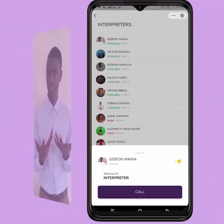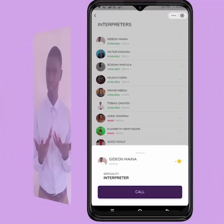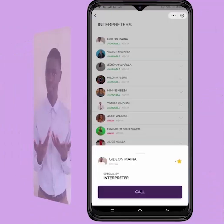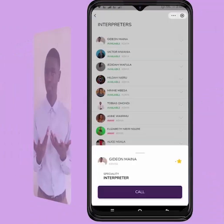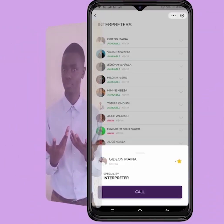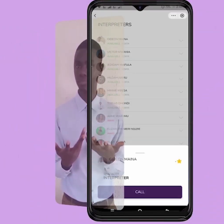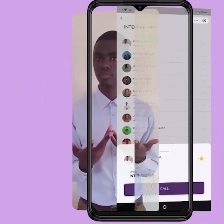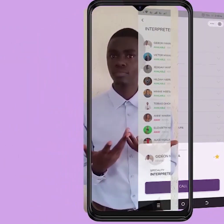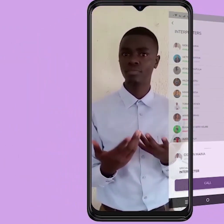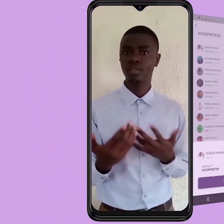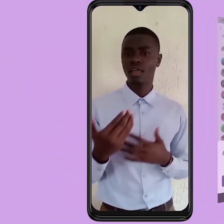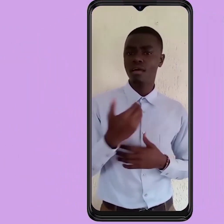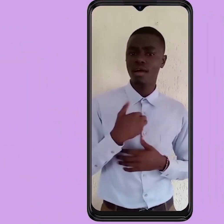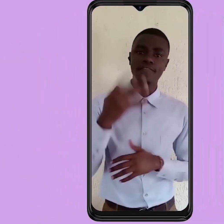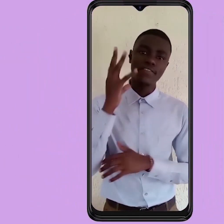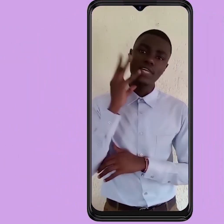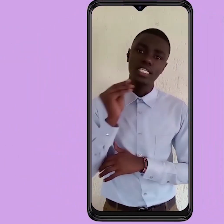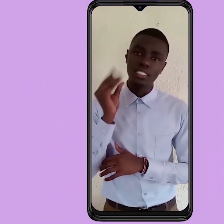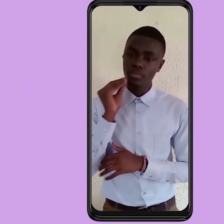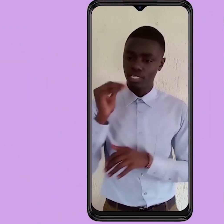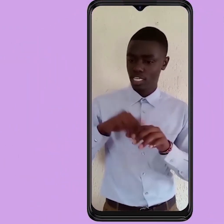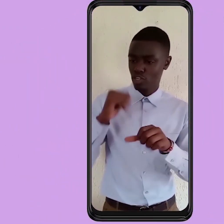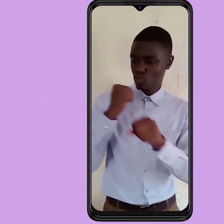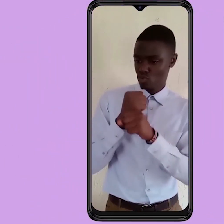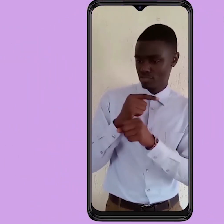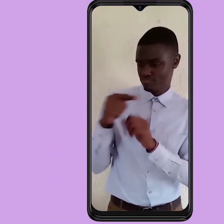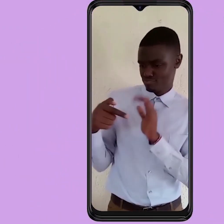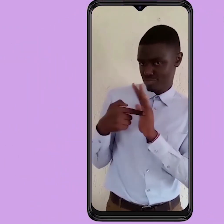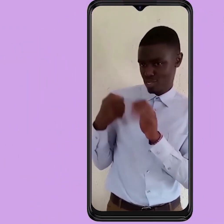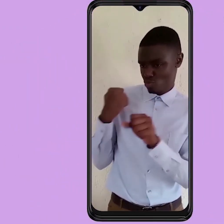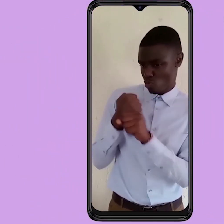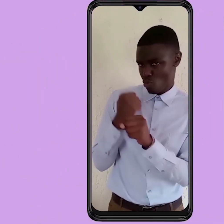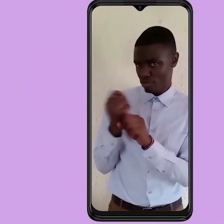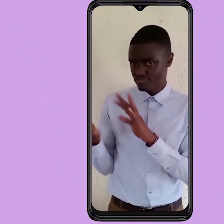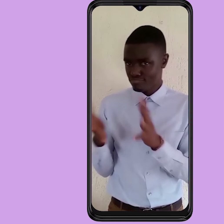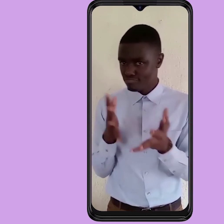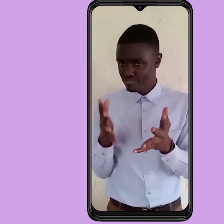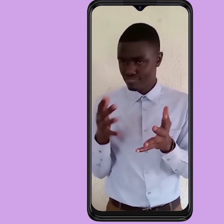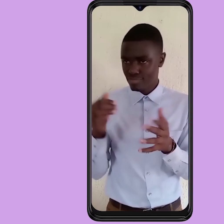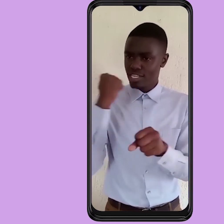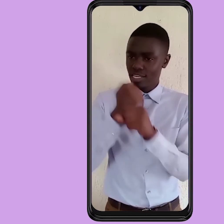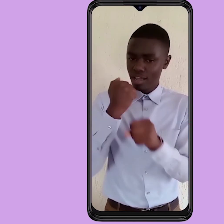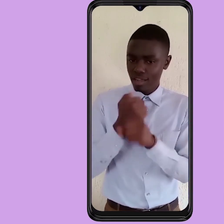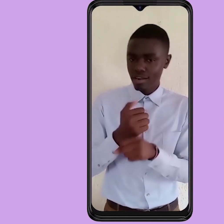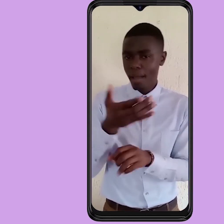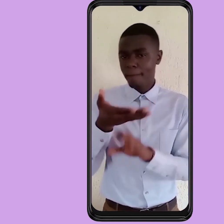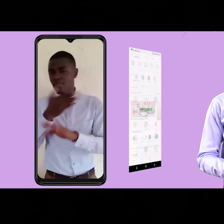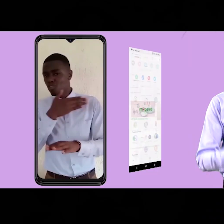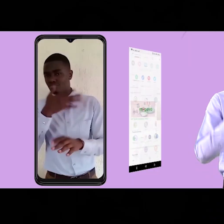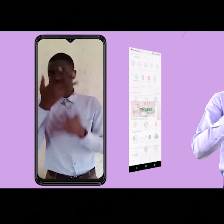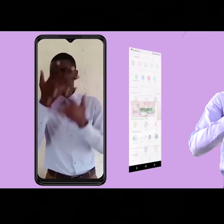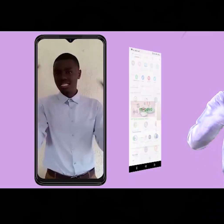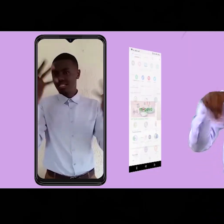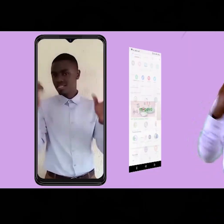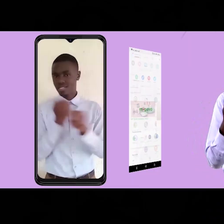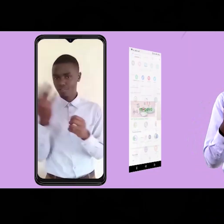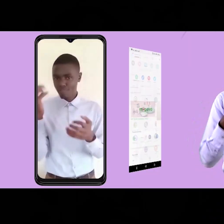the interpreter has a wallet and you have a wallet, so the minutes will translate directly to the interpreter, and what will happen is there will be a movement